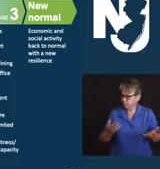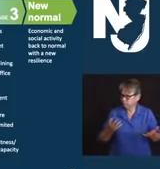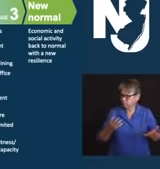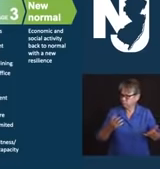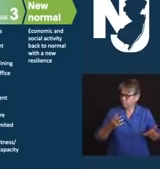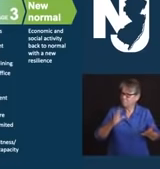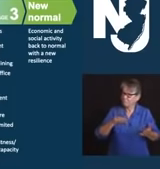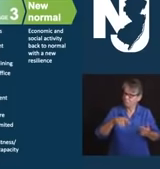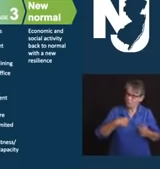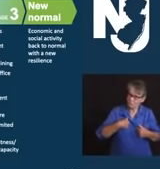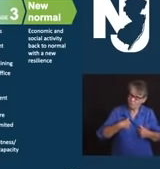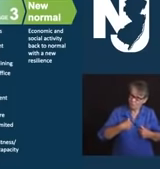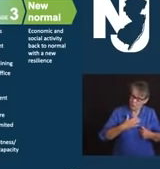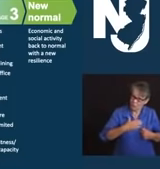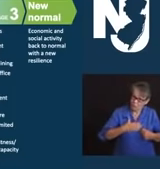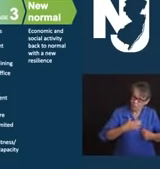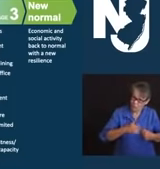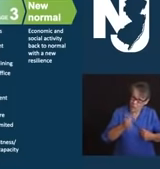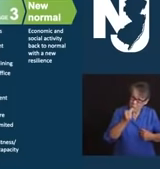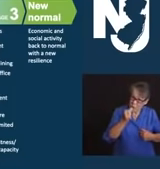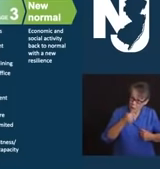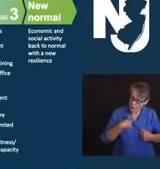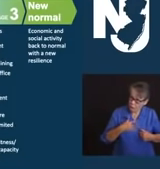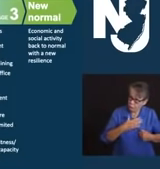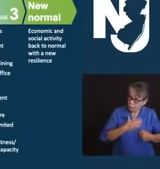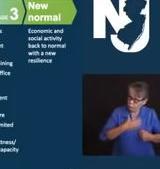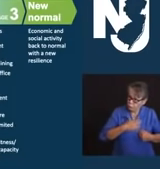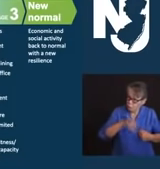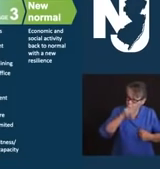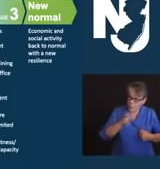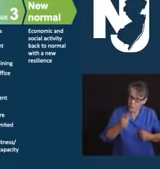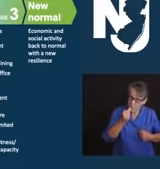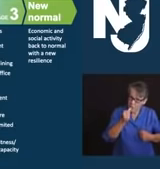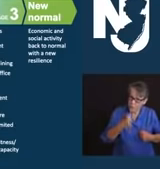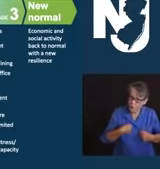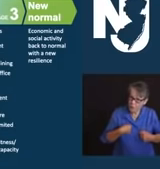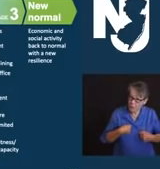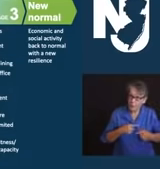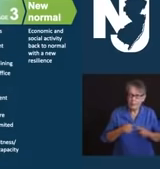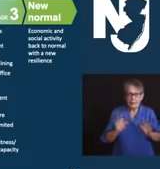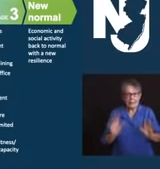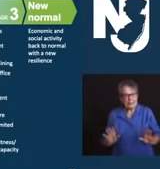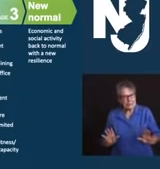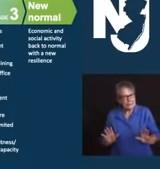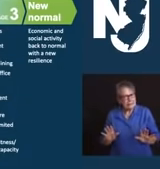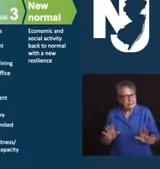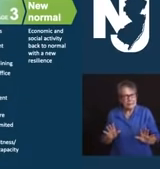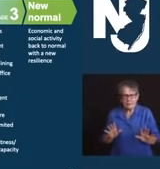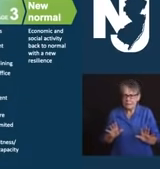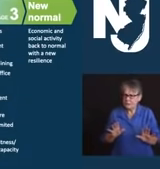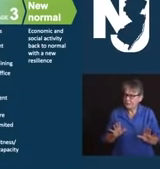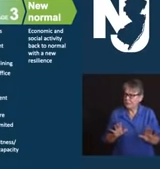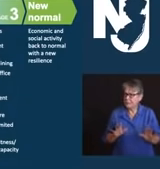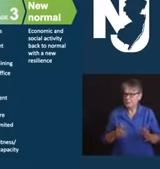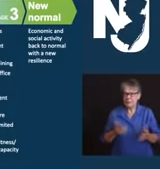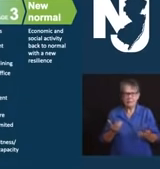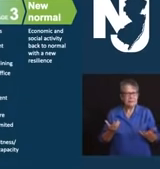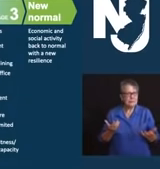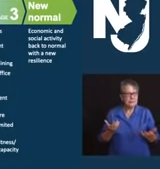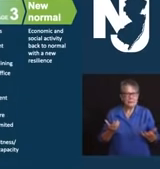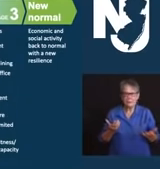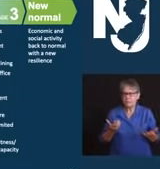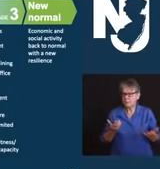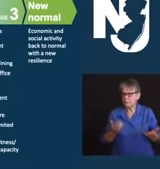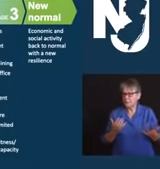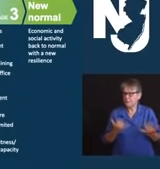through the box things in stage 2, and at this point we're well into stage 3,